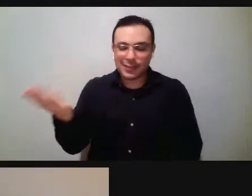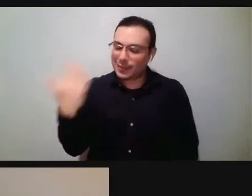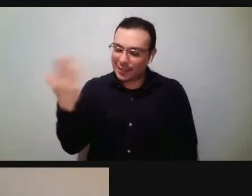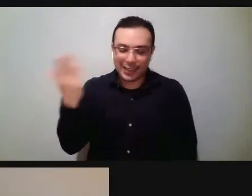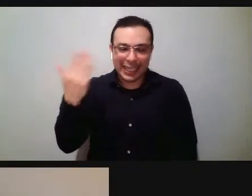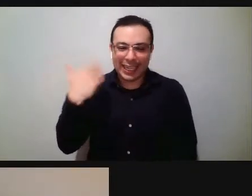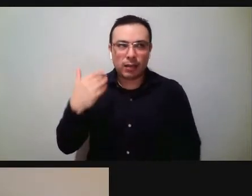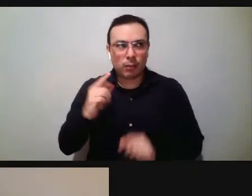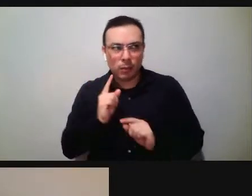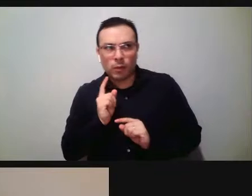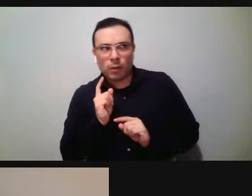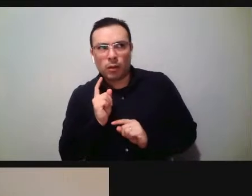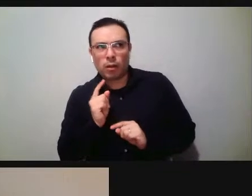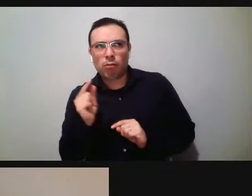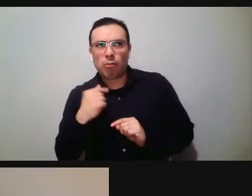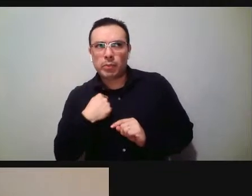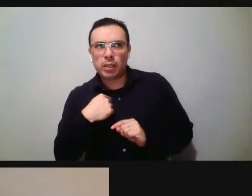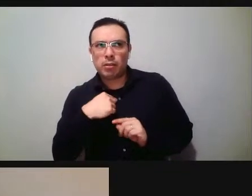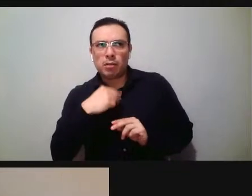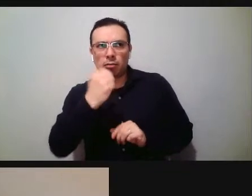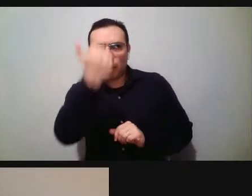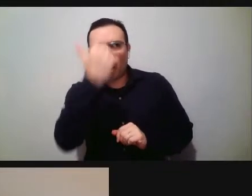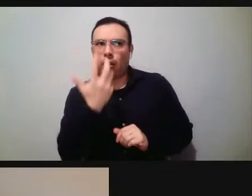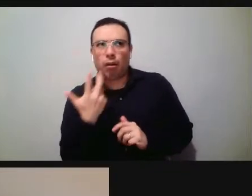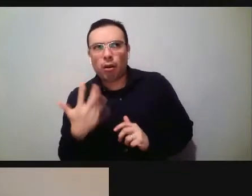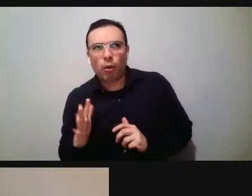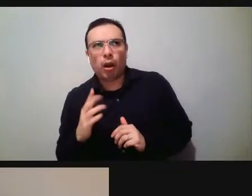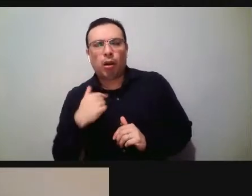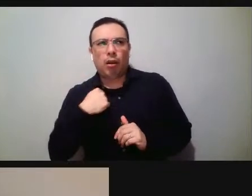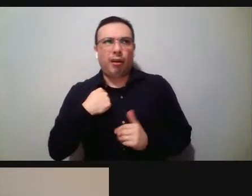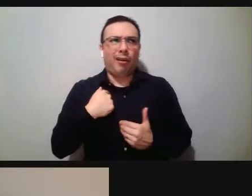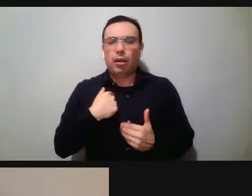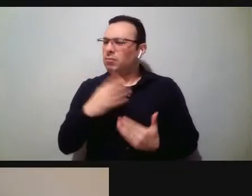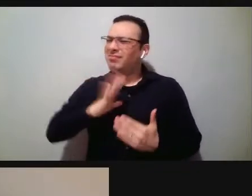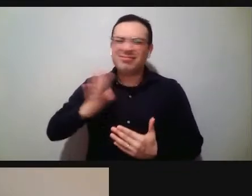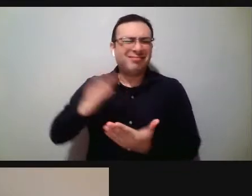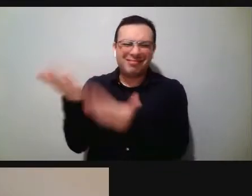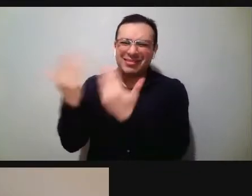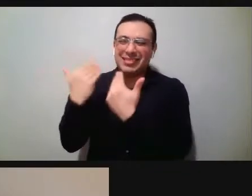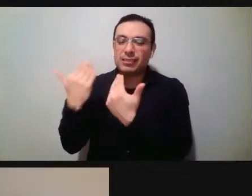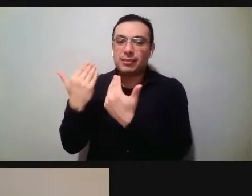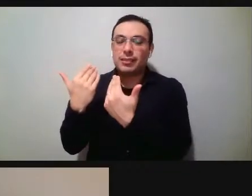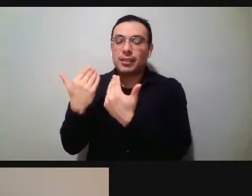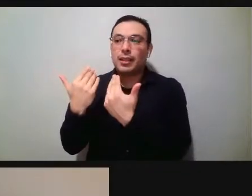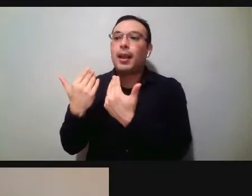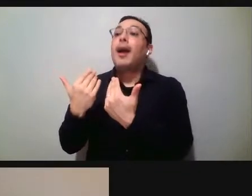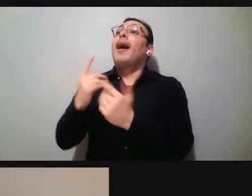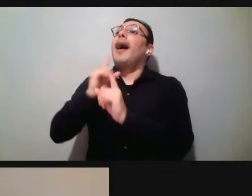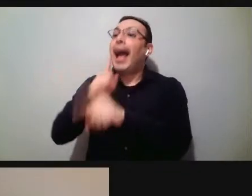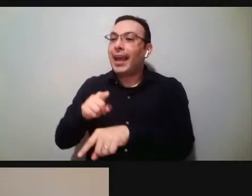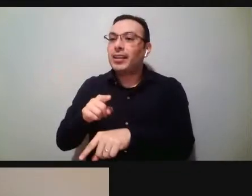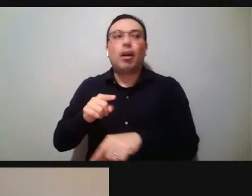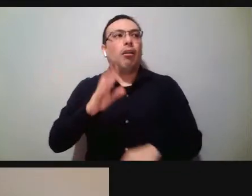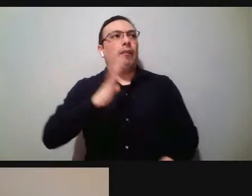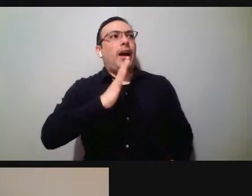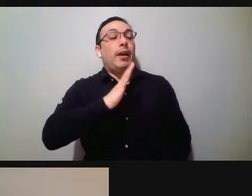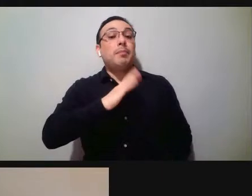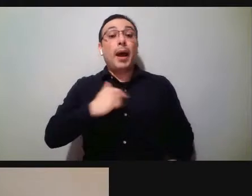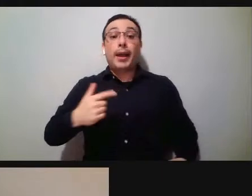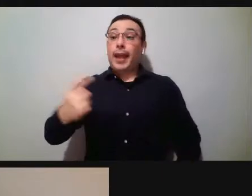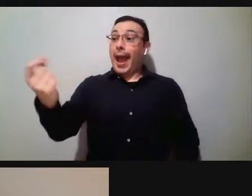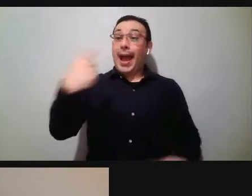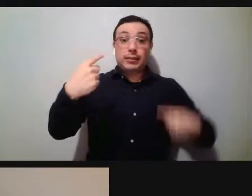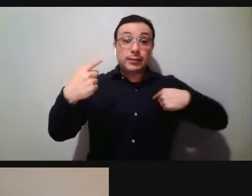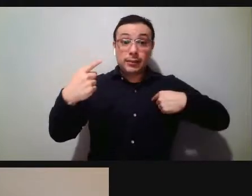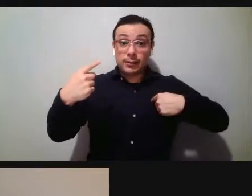honestly, and that many people wanted to hear from physicians and other clinicians that looked like them and have those people tell the story to